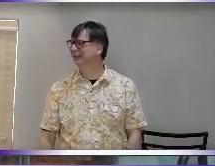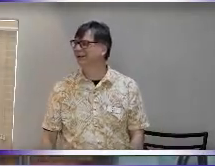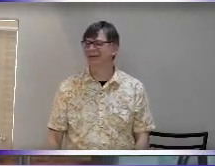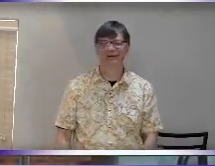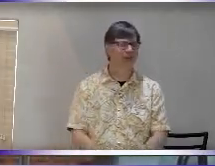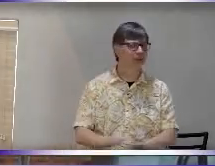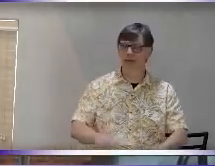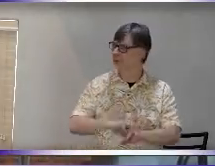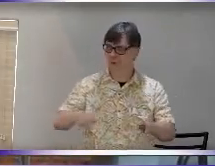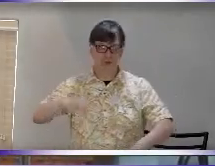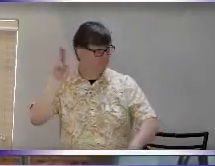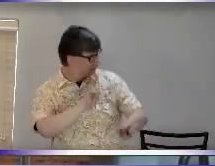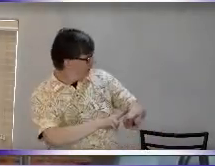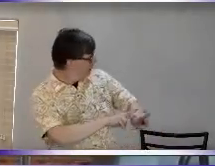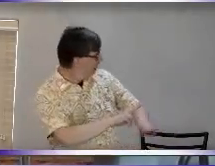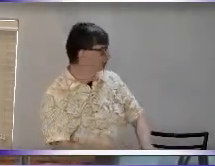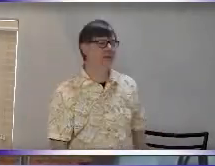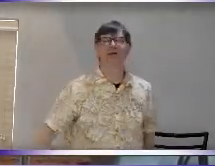No wrinkles now.